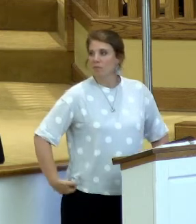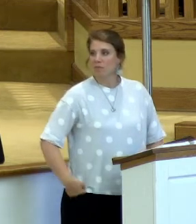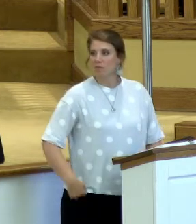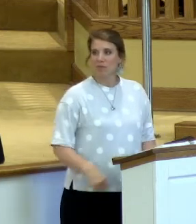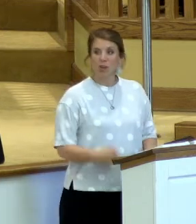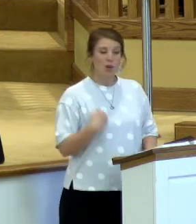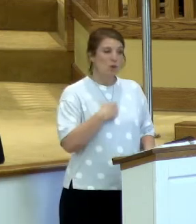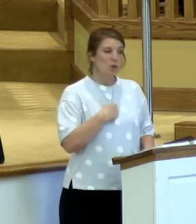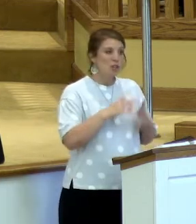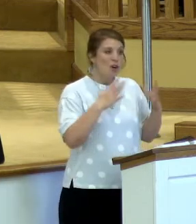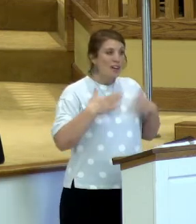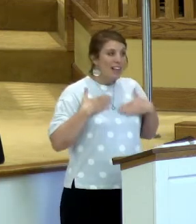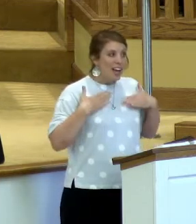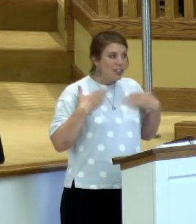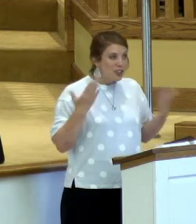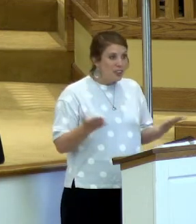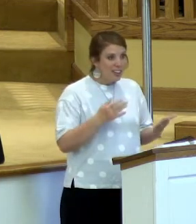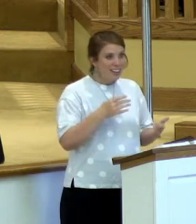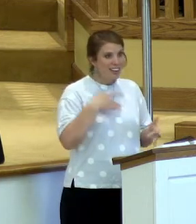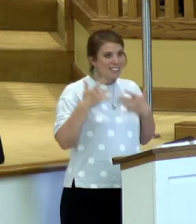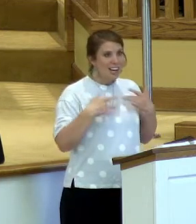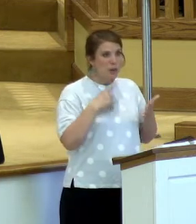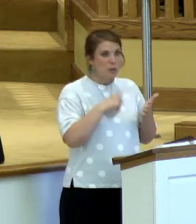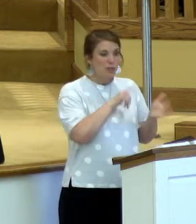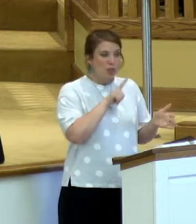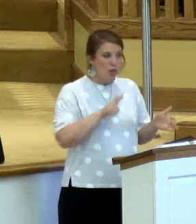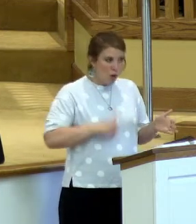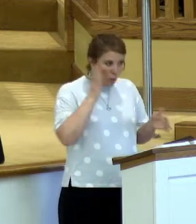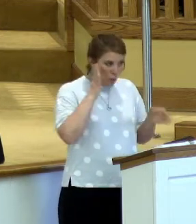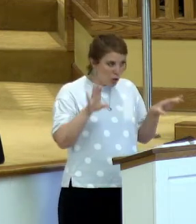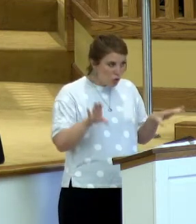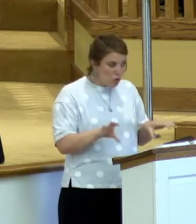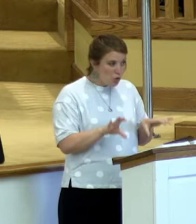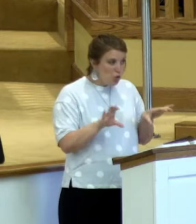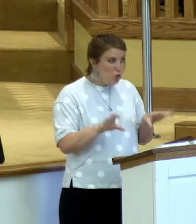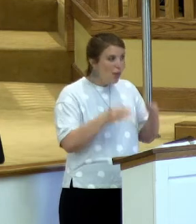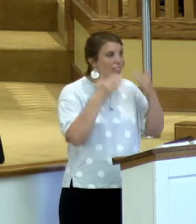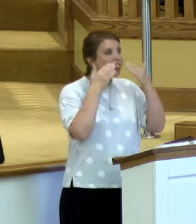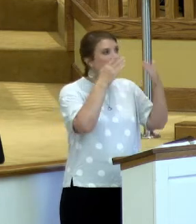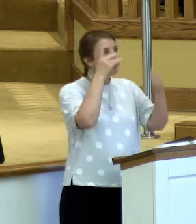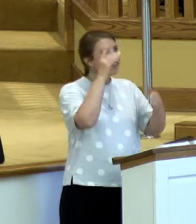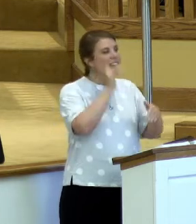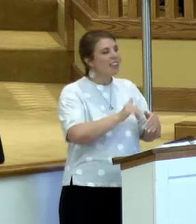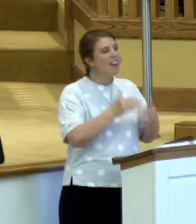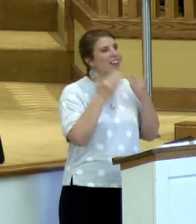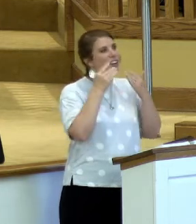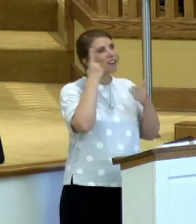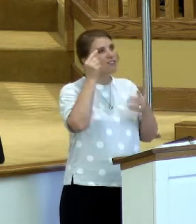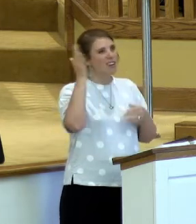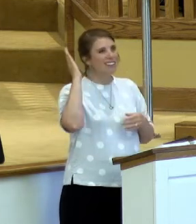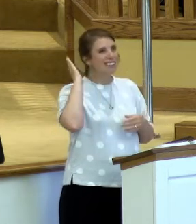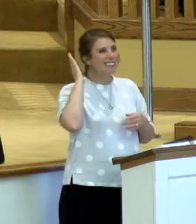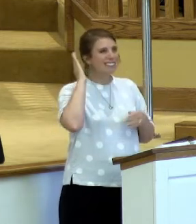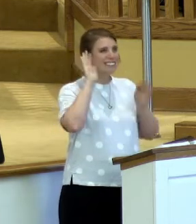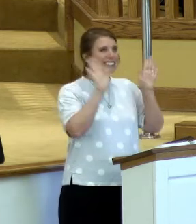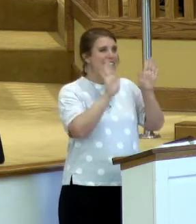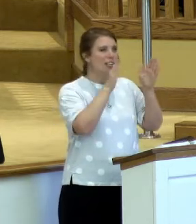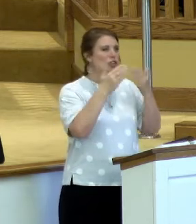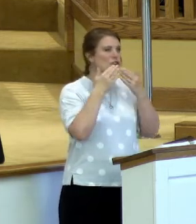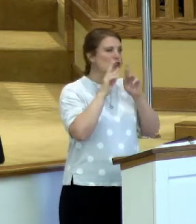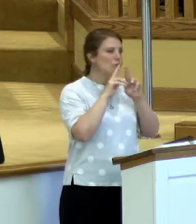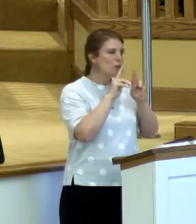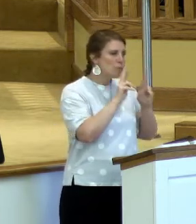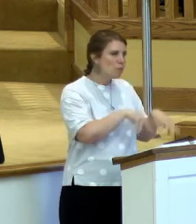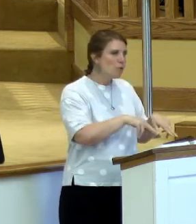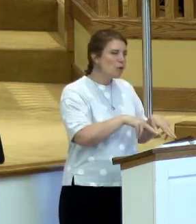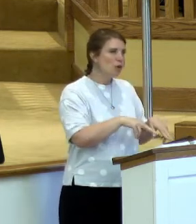Amen. Oh, we're so glad you're here. Excited to see what the Lord's going to do. And thankful for that. Thankful for Sunday. Thankful for the good reports